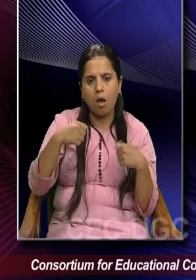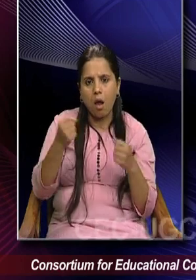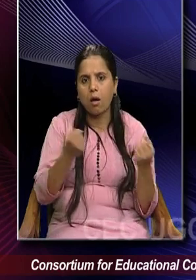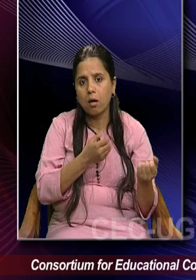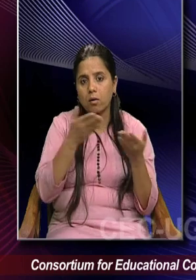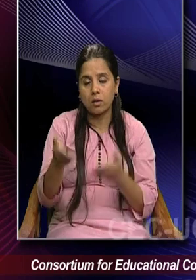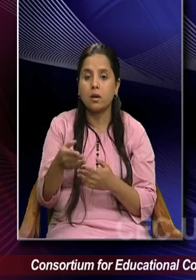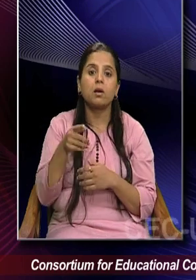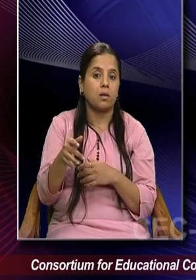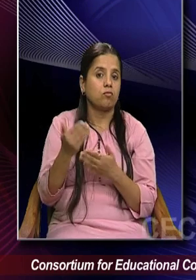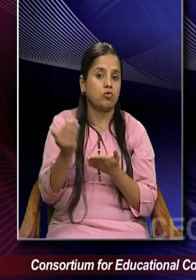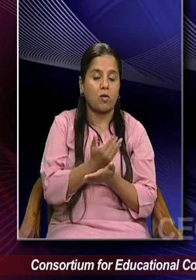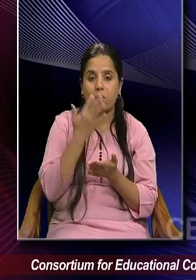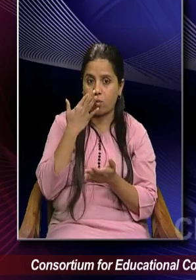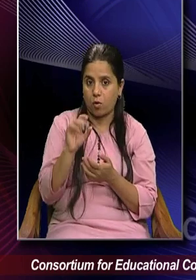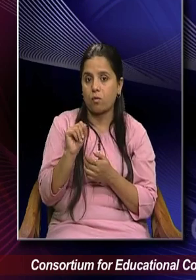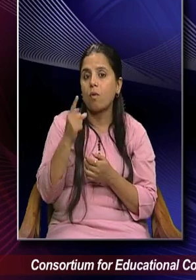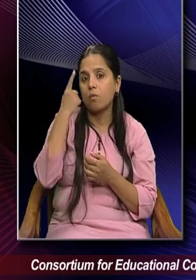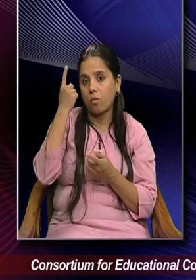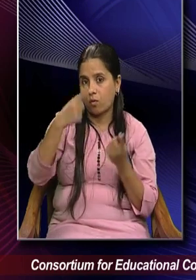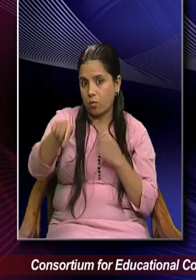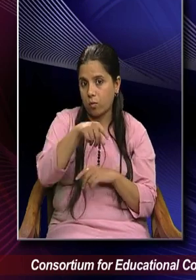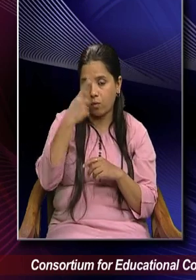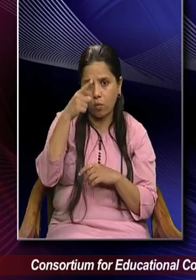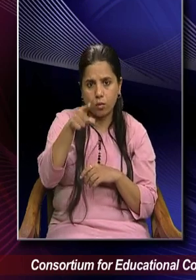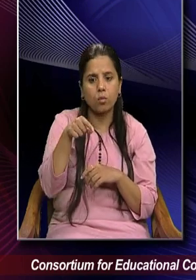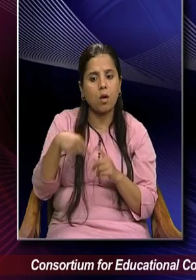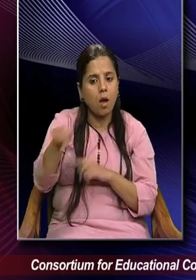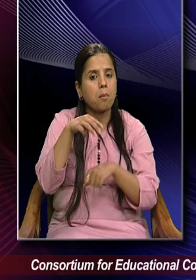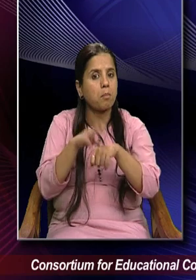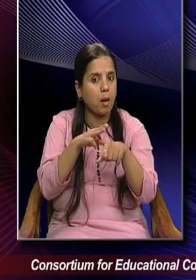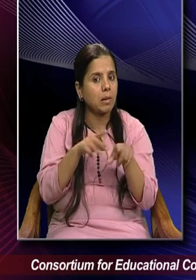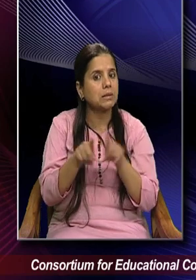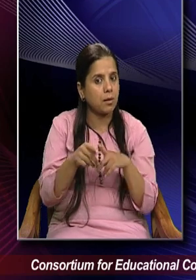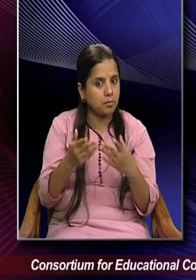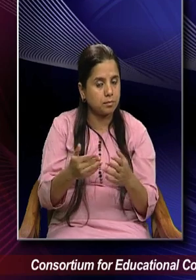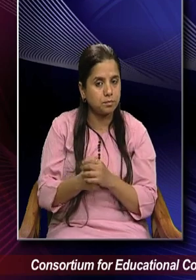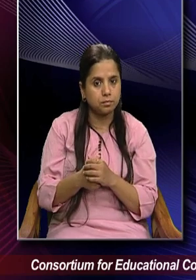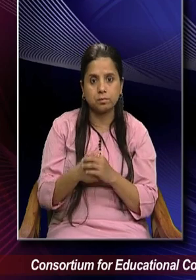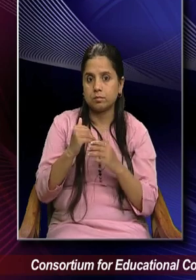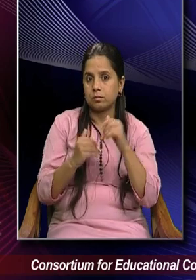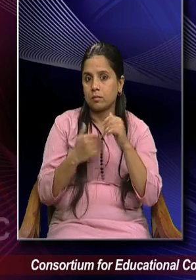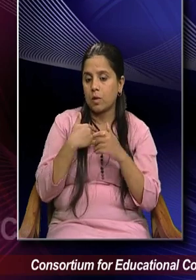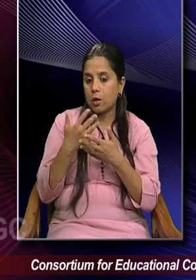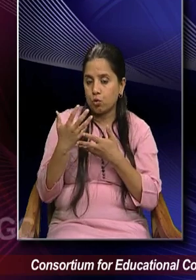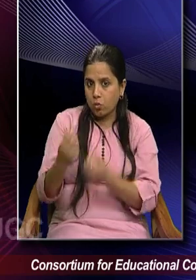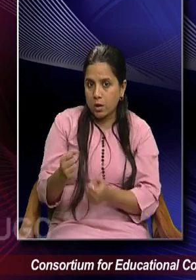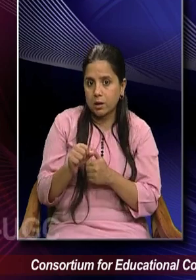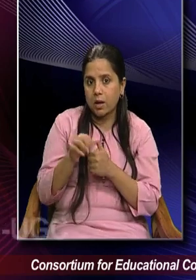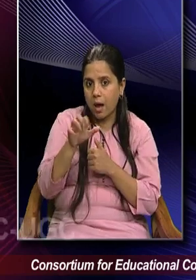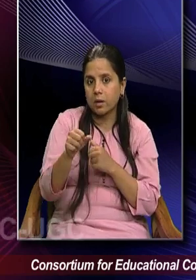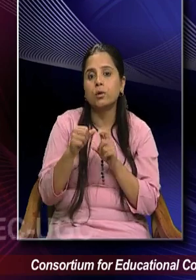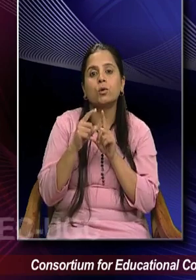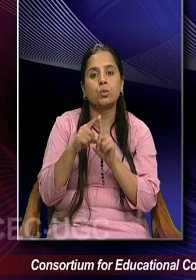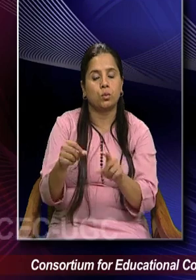safety is another concern for yourself and your crew members. And building trust and access.